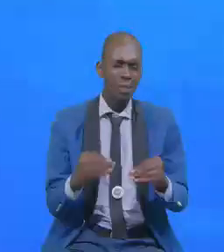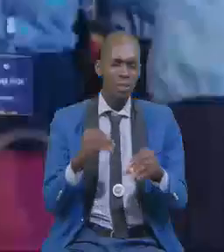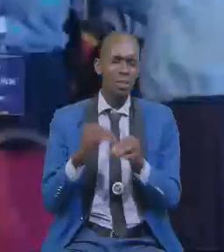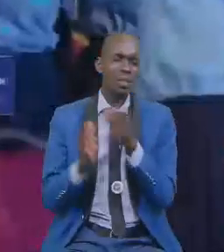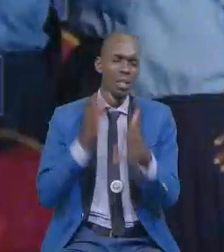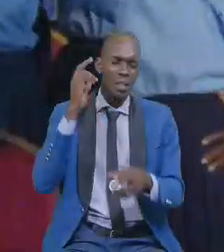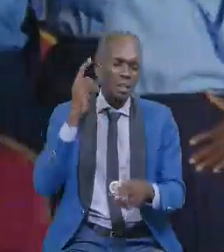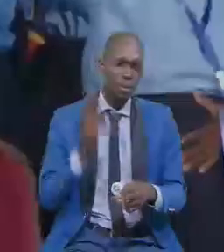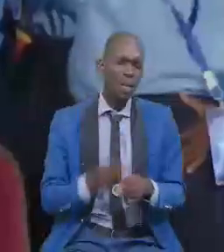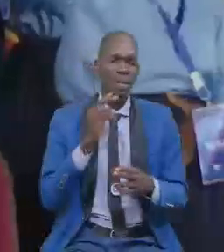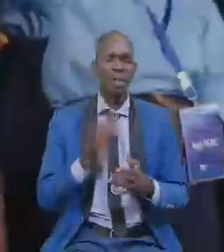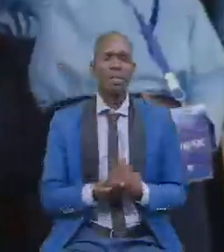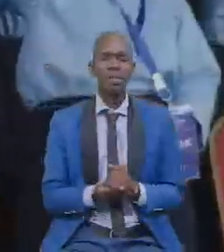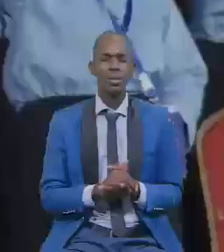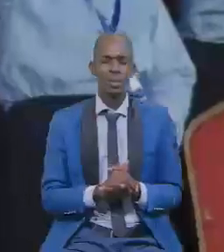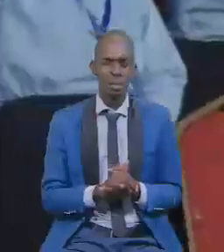Jesus' name.